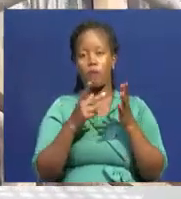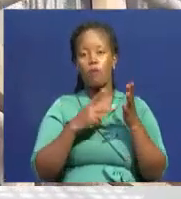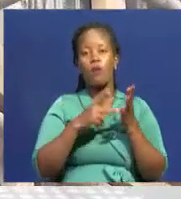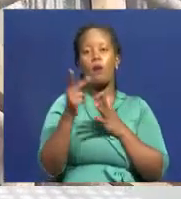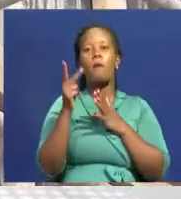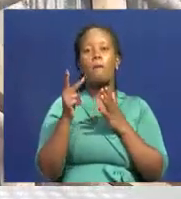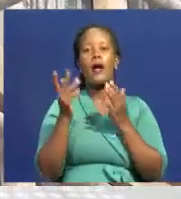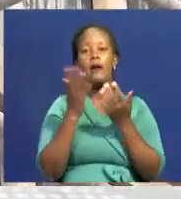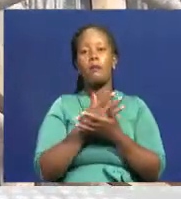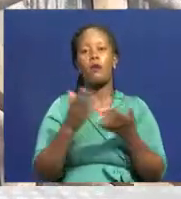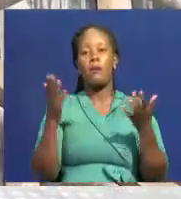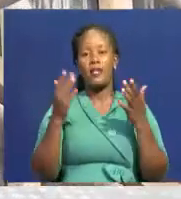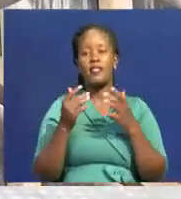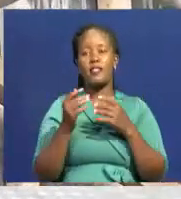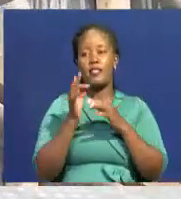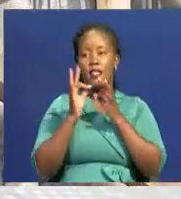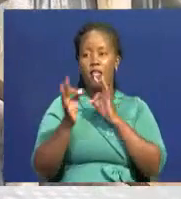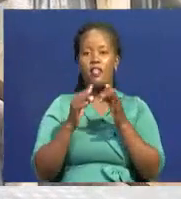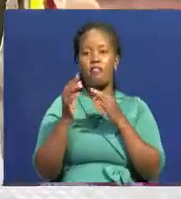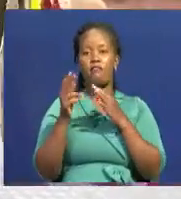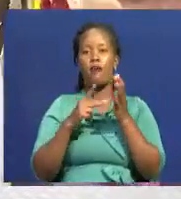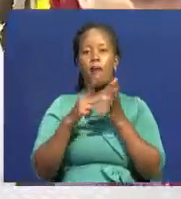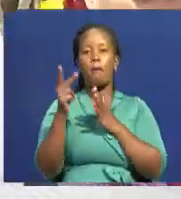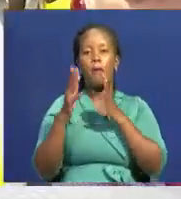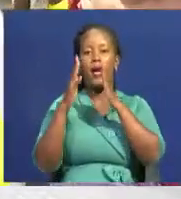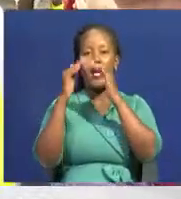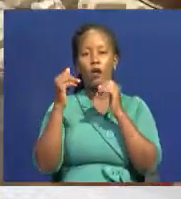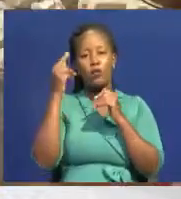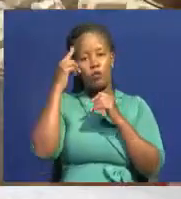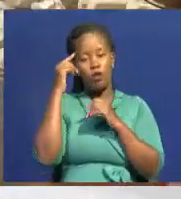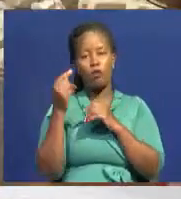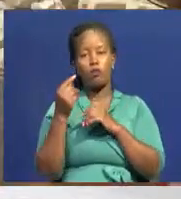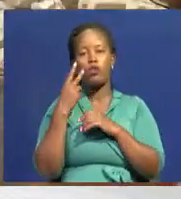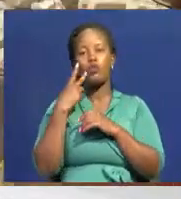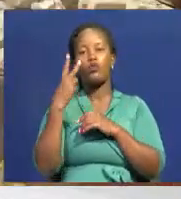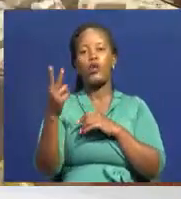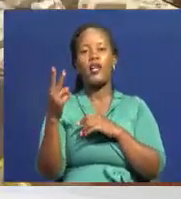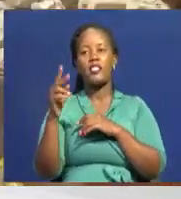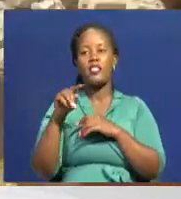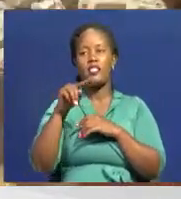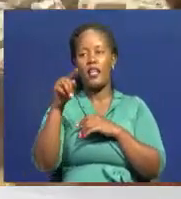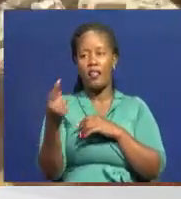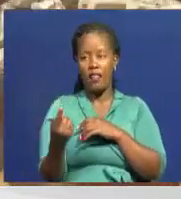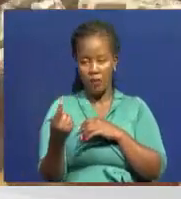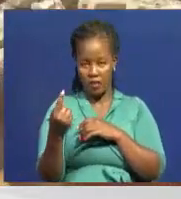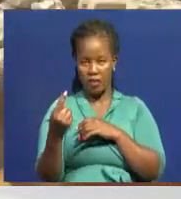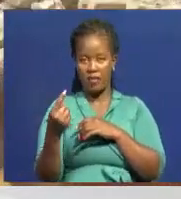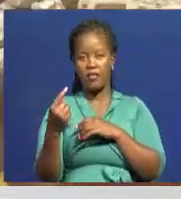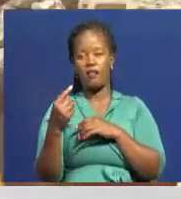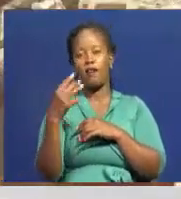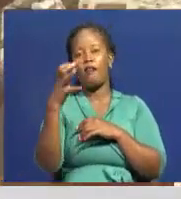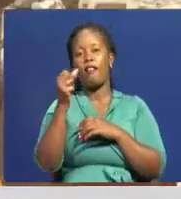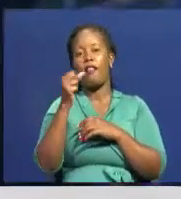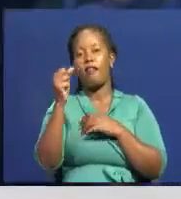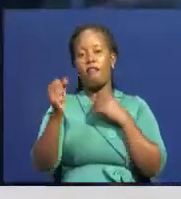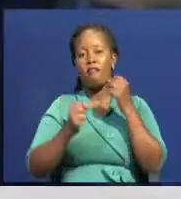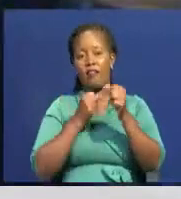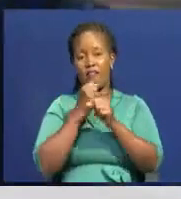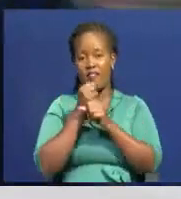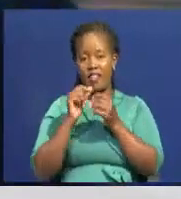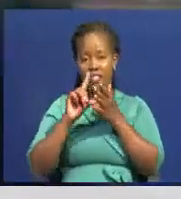in Oklahoma, for example, you buy a house for $200,000 today. 5 years down the road, the value is going to